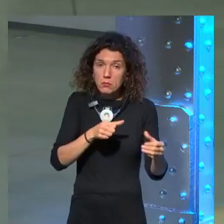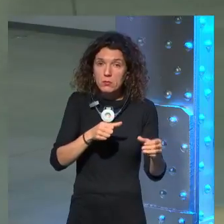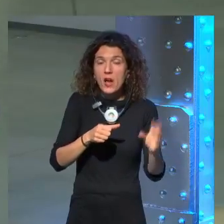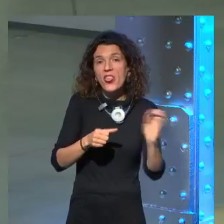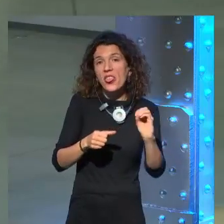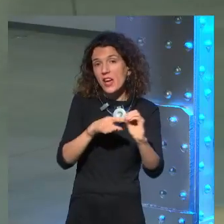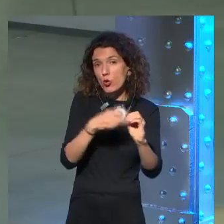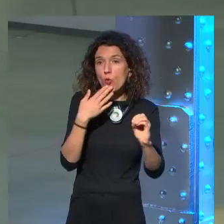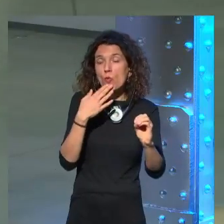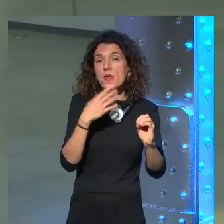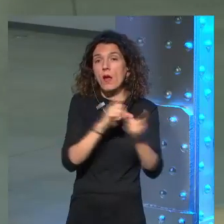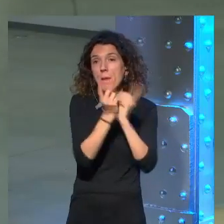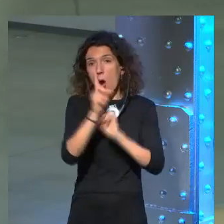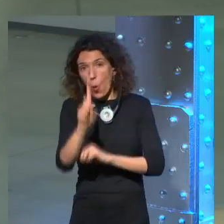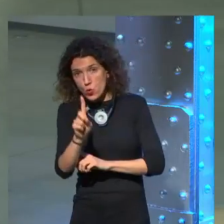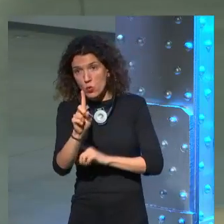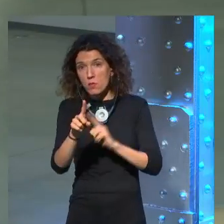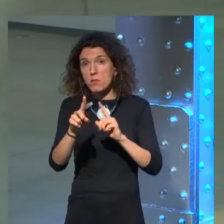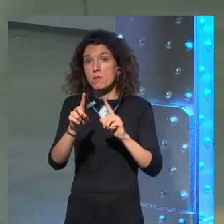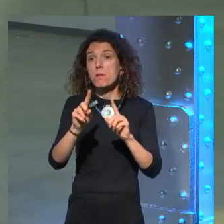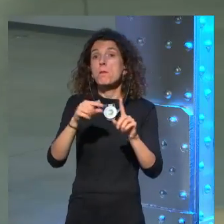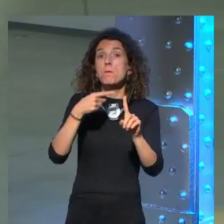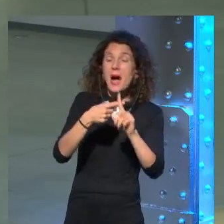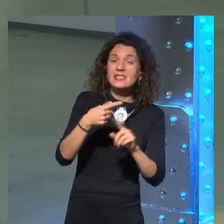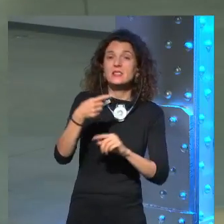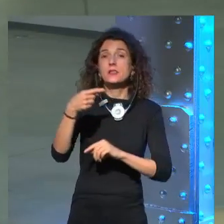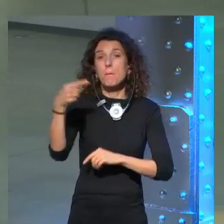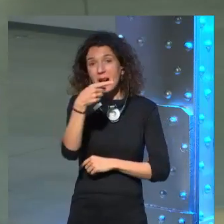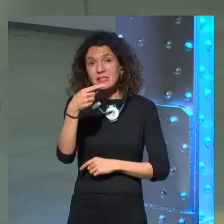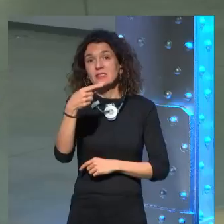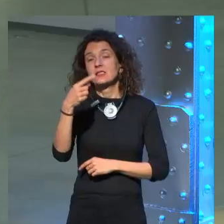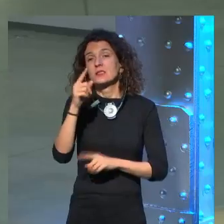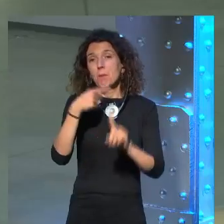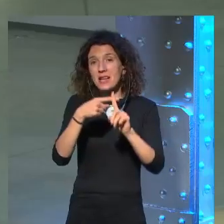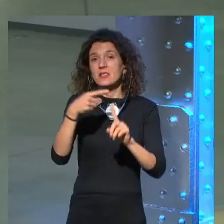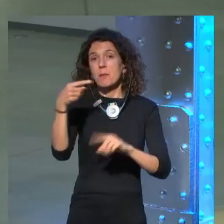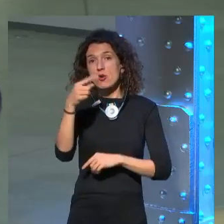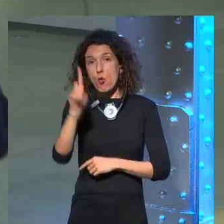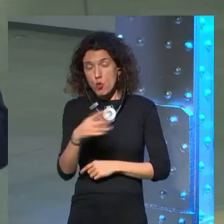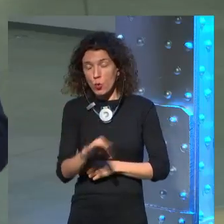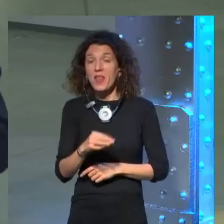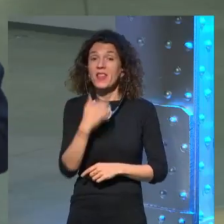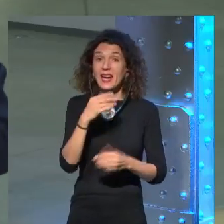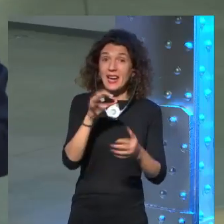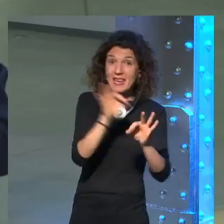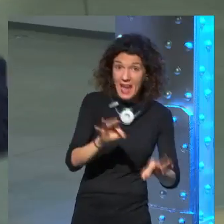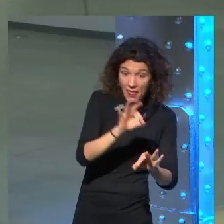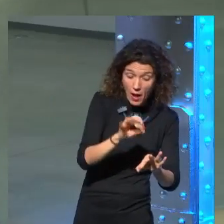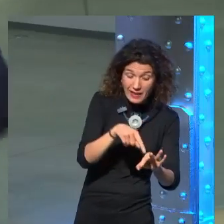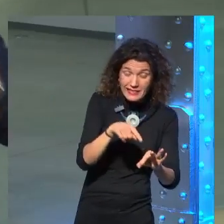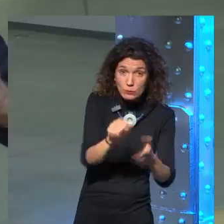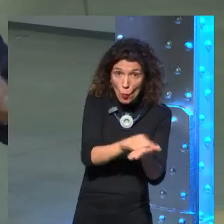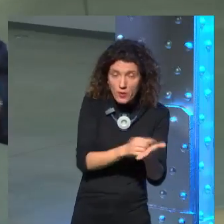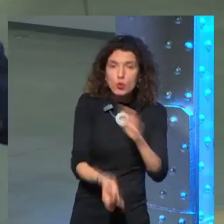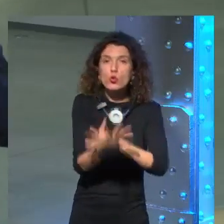become 1 plus minus 1, from nothing you could get something and a negative, and that actually